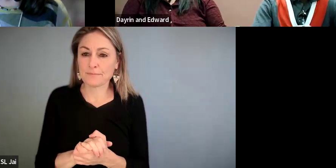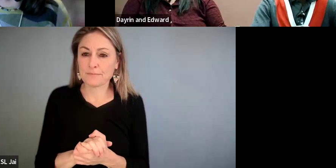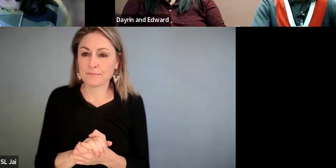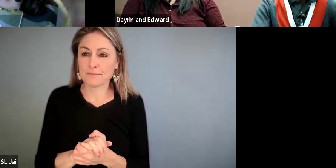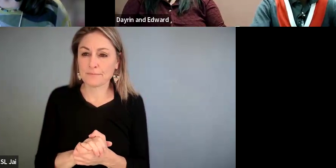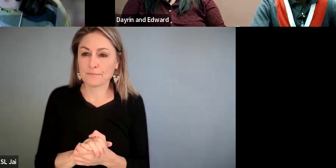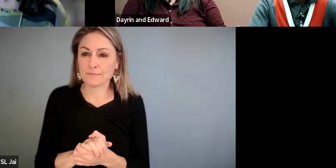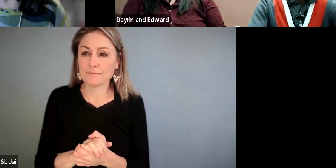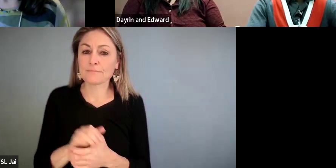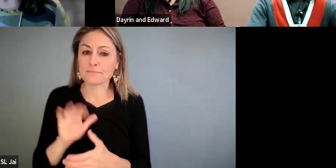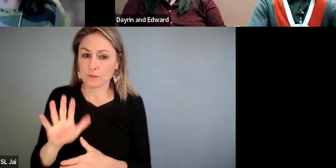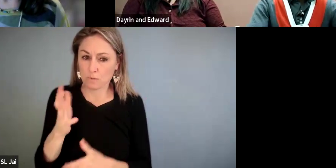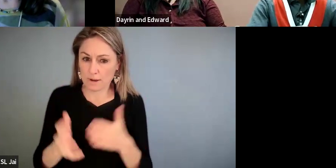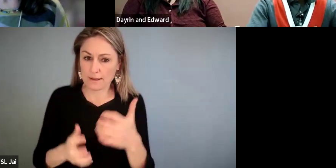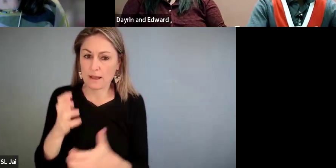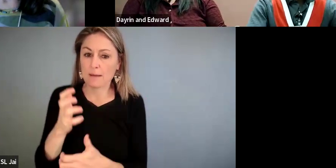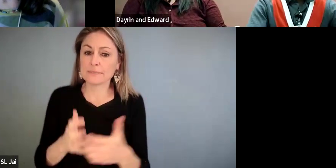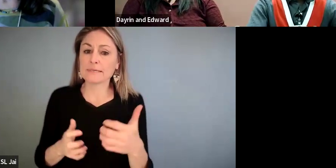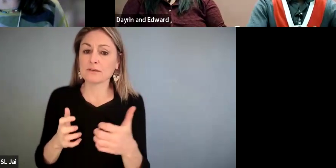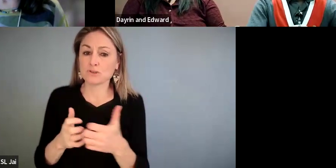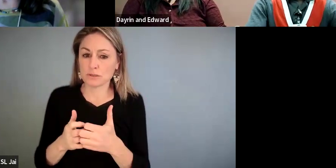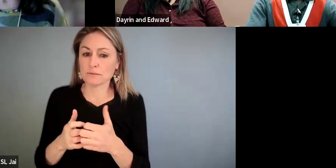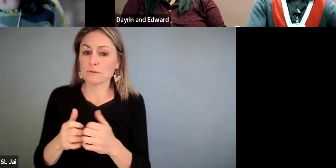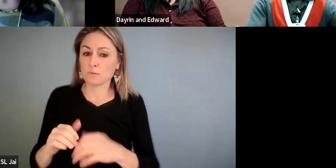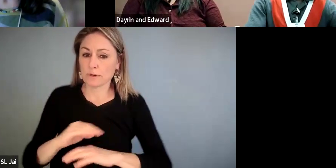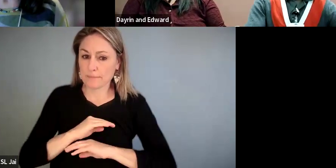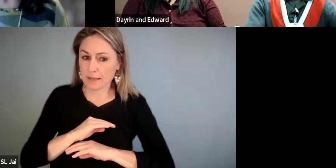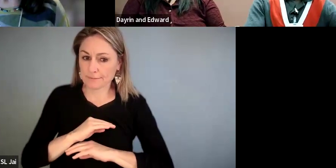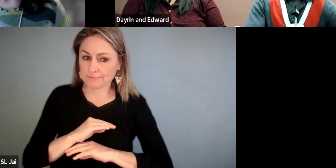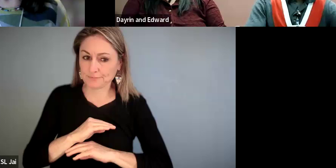Your accommodation are met.